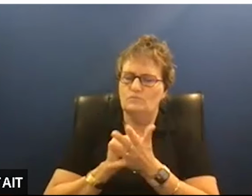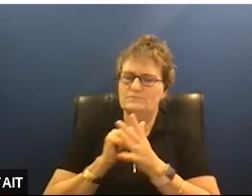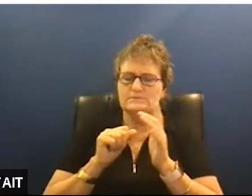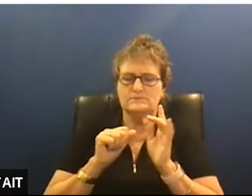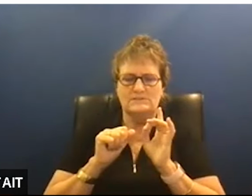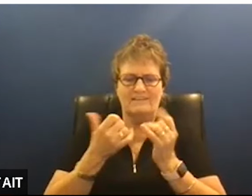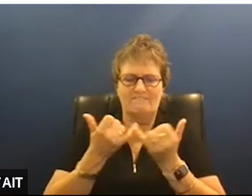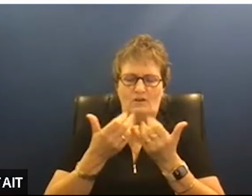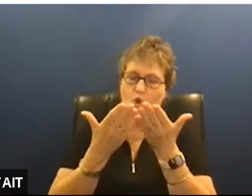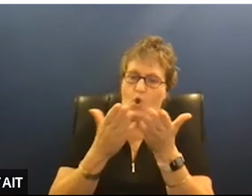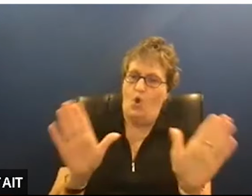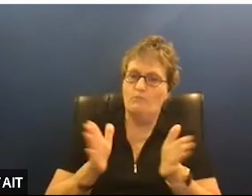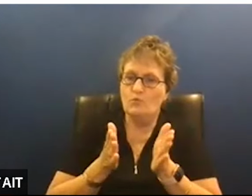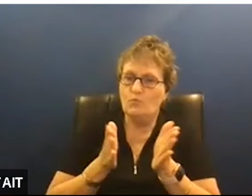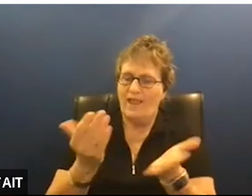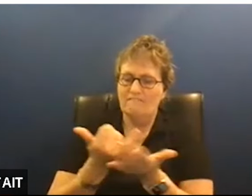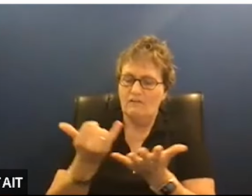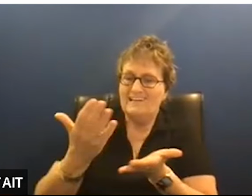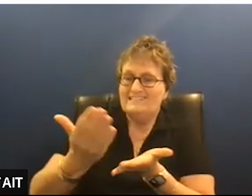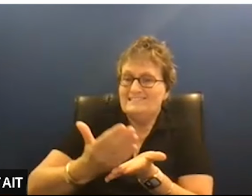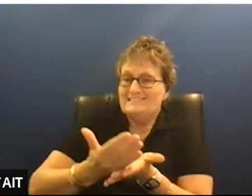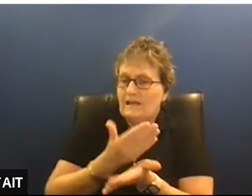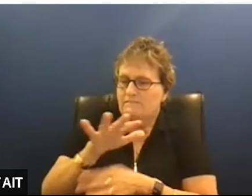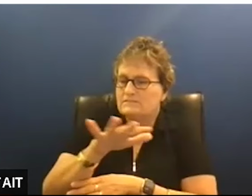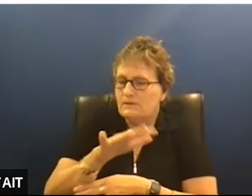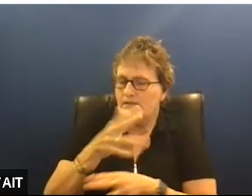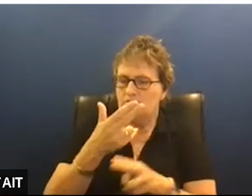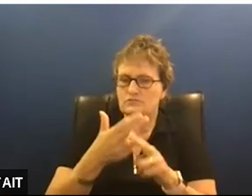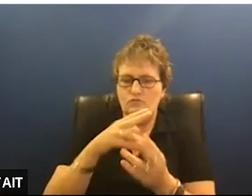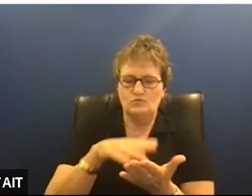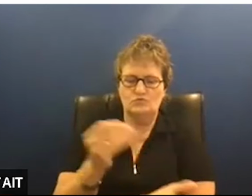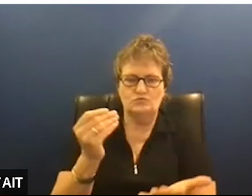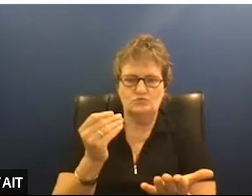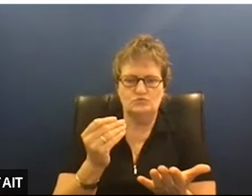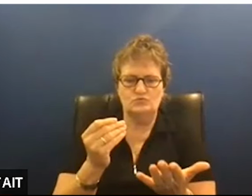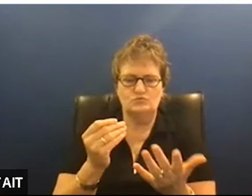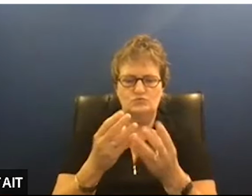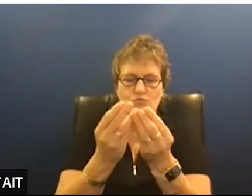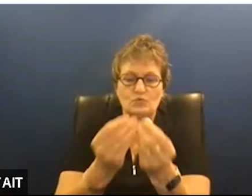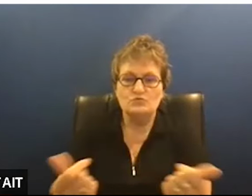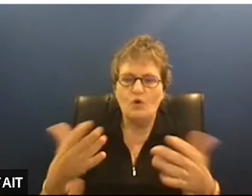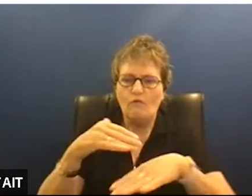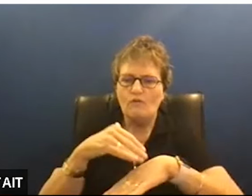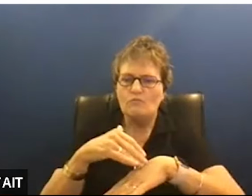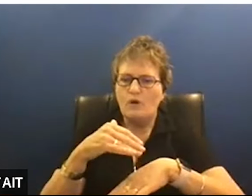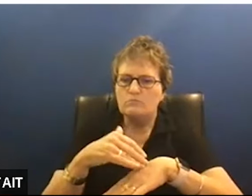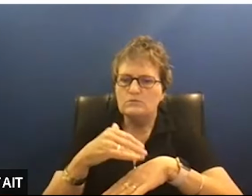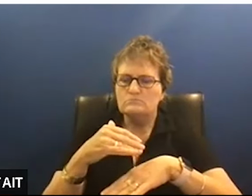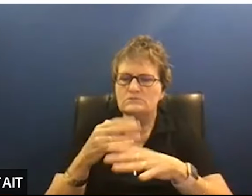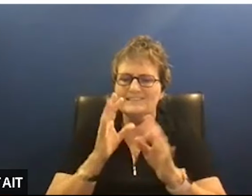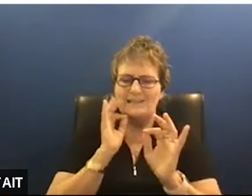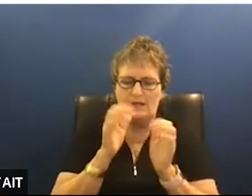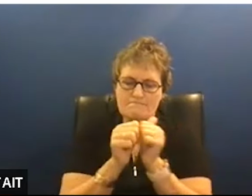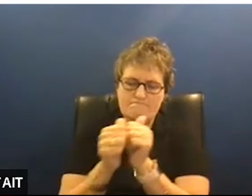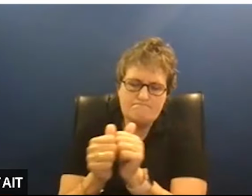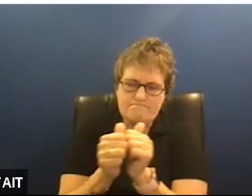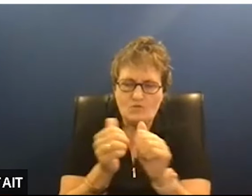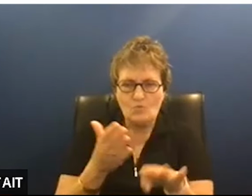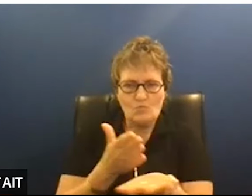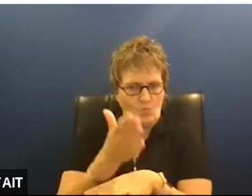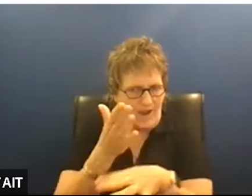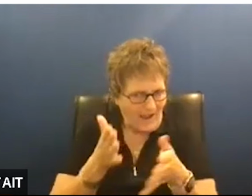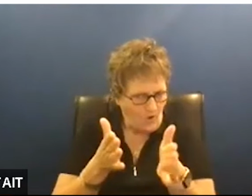created a safe space for participants to openly discuss and problem solve their course-related problems in a co-productive manner. So